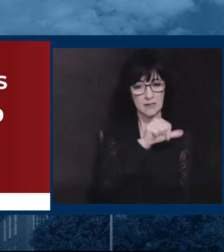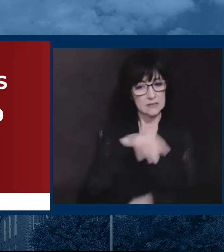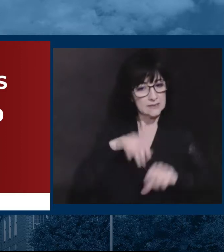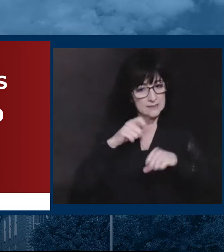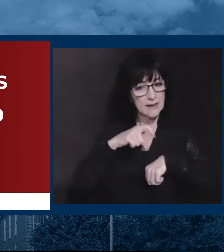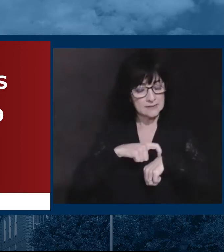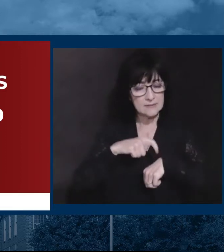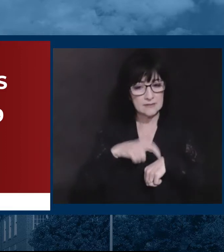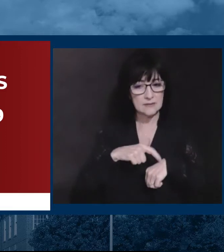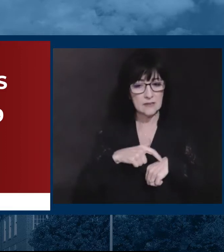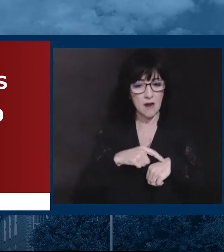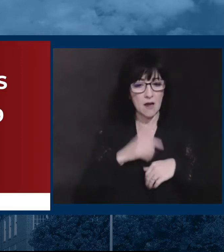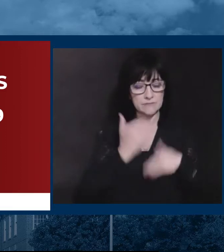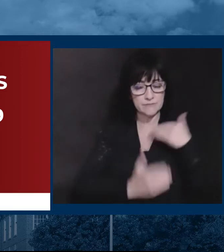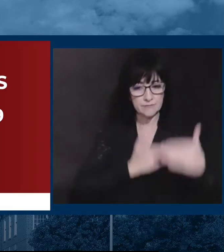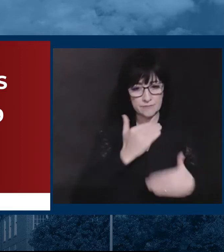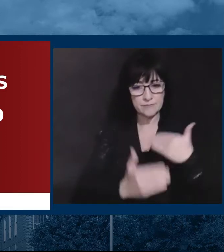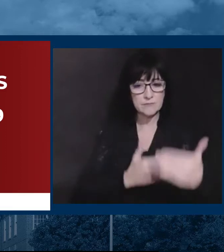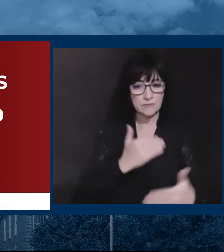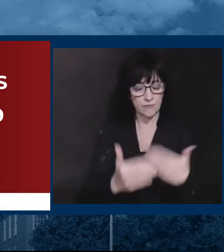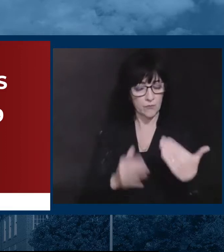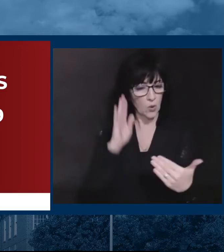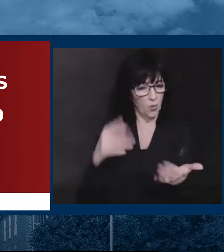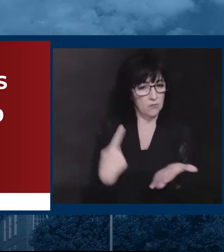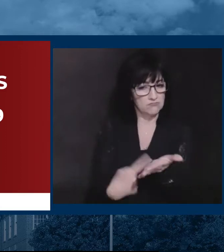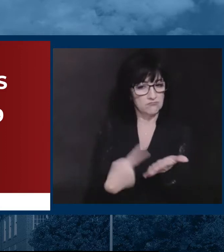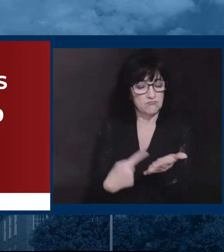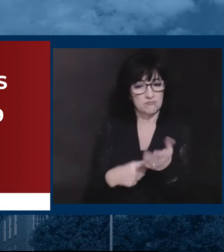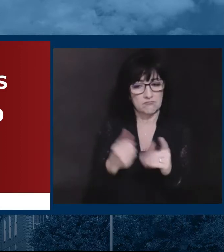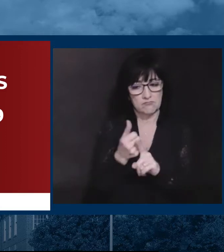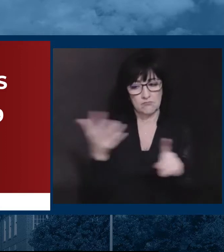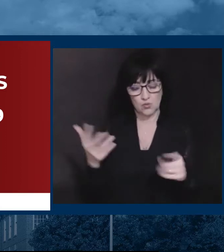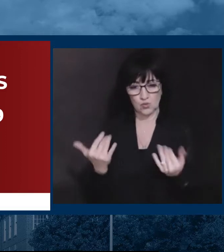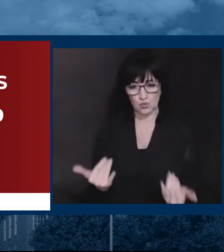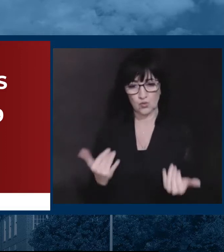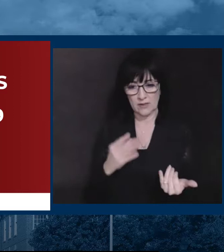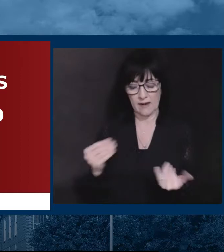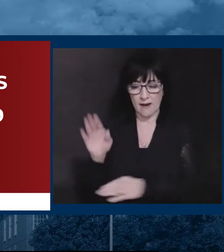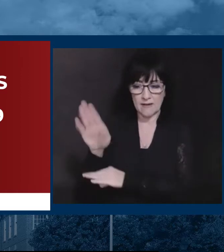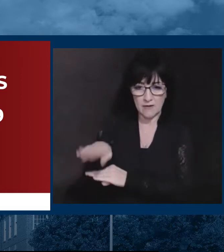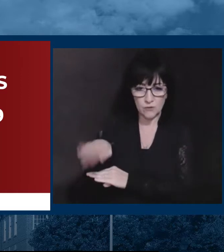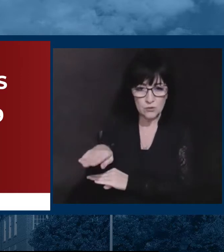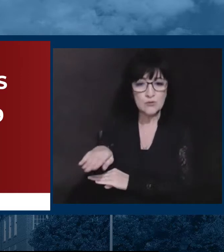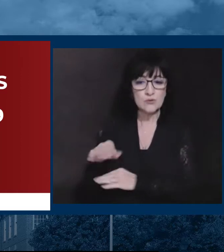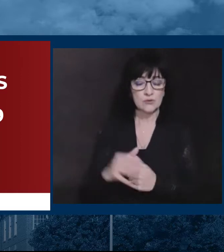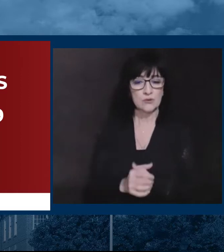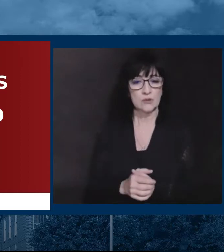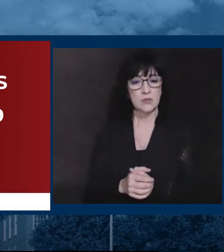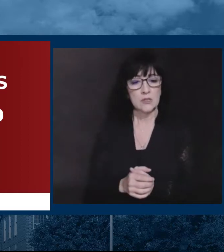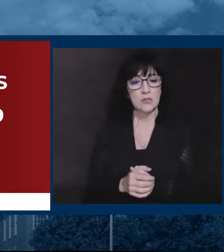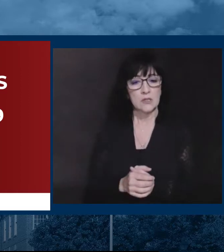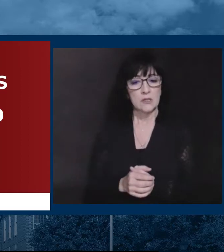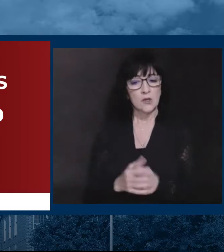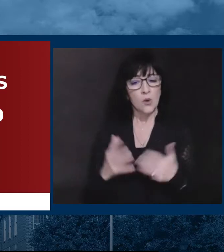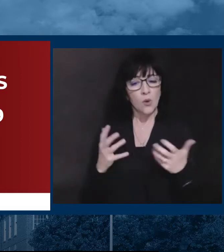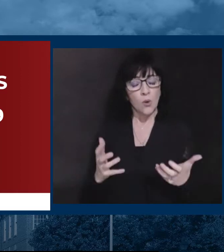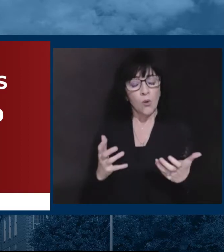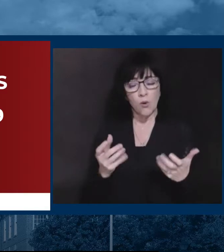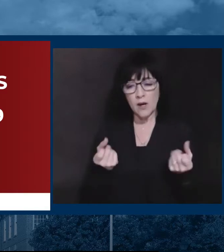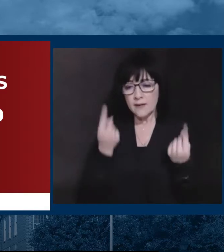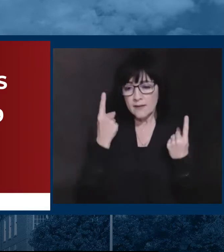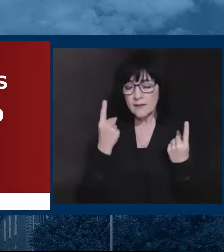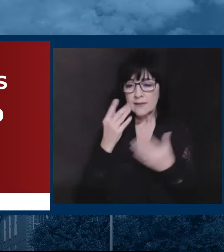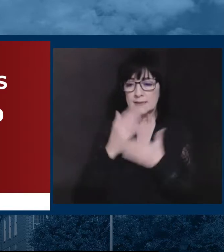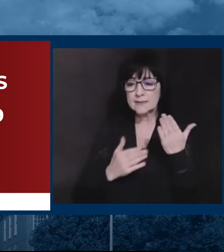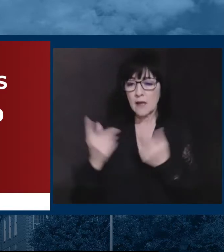up, and we'll have a lot of discussion about that today and this afternoon, and trying to address some of the questions that we have.